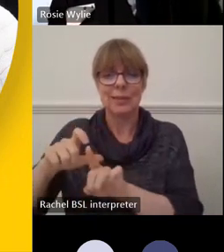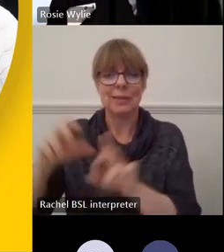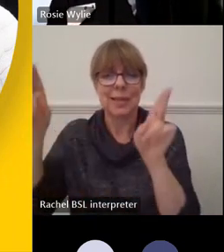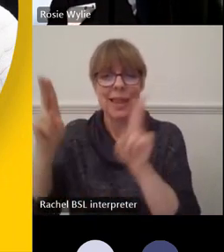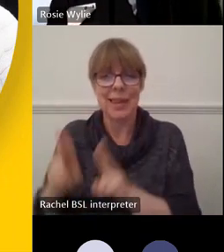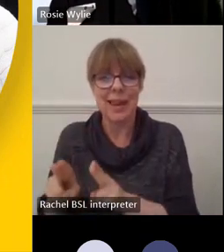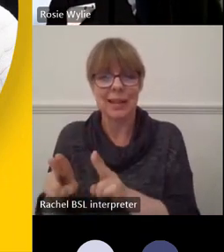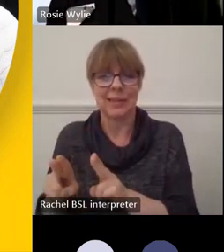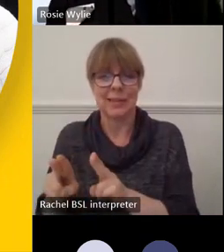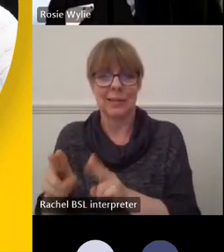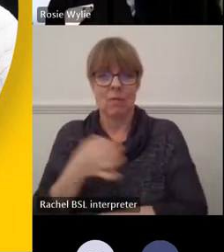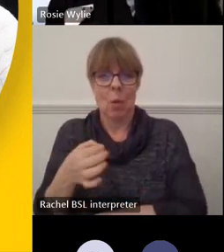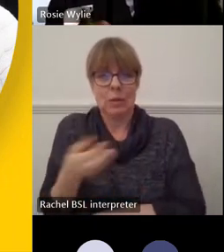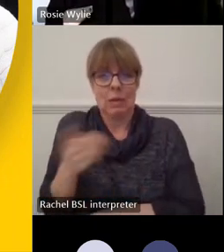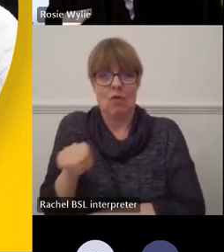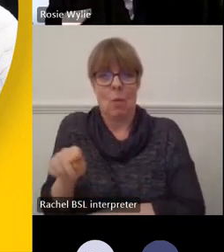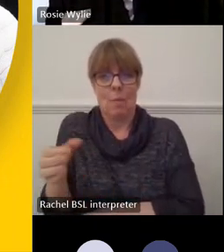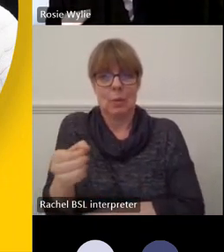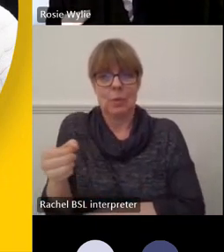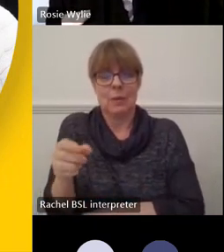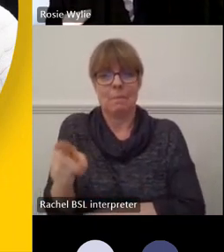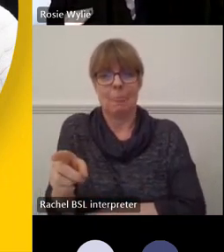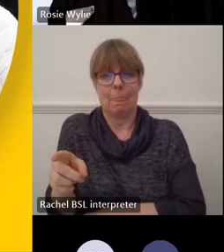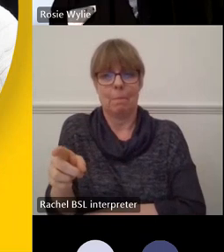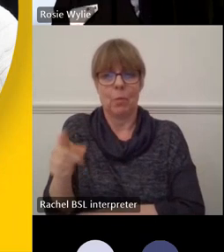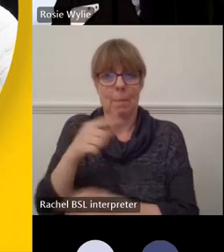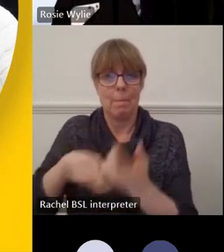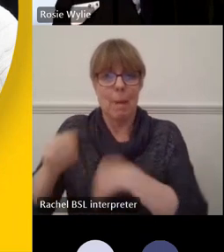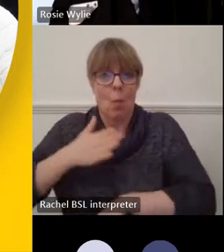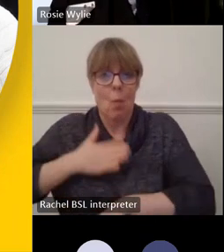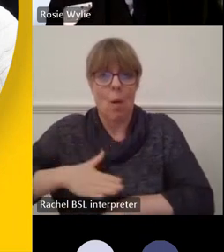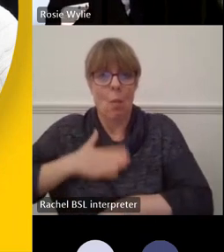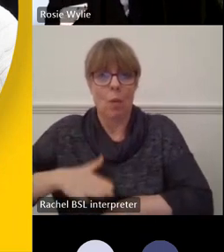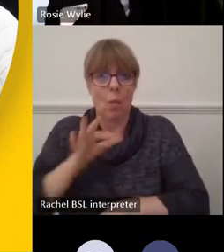point is there are people that want to volunteer,